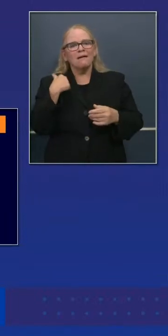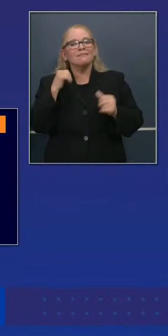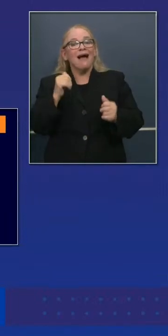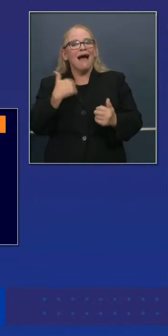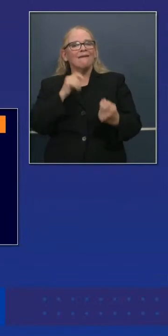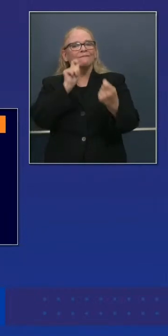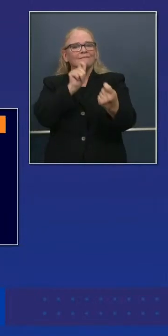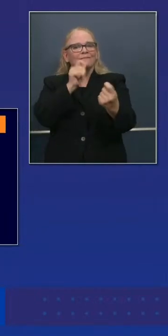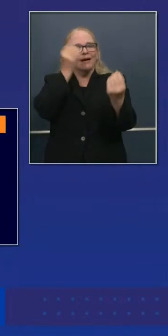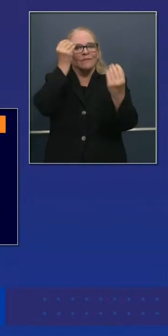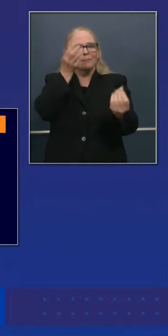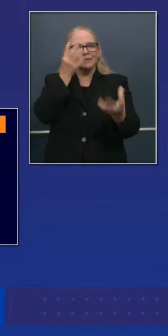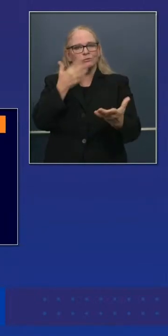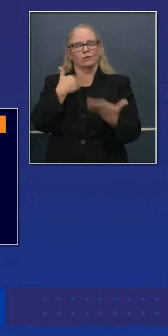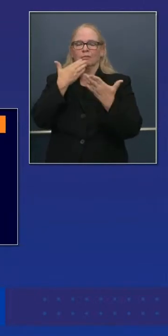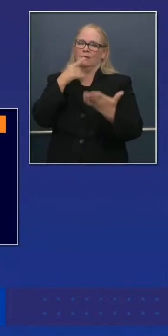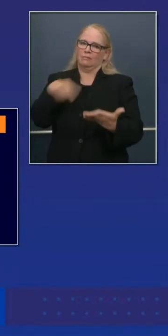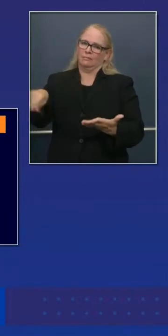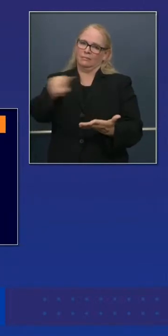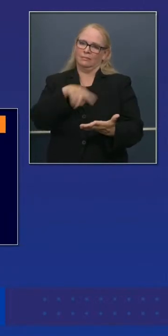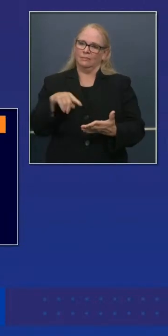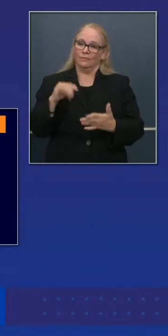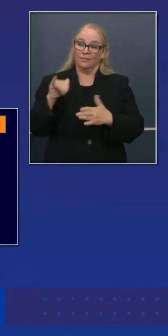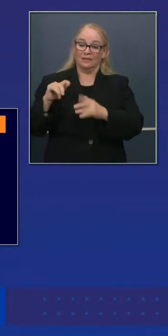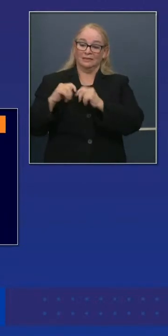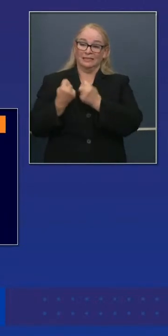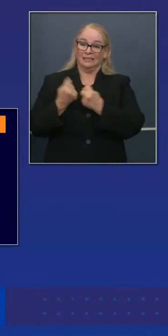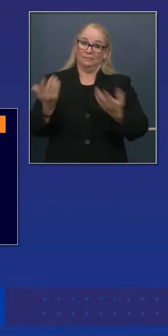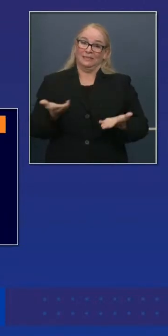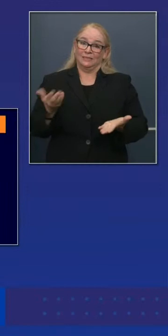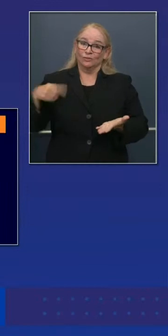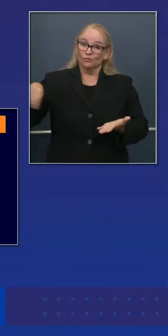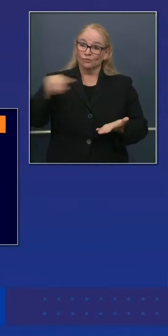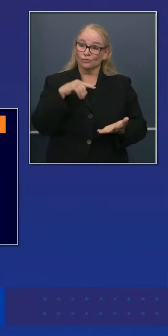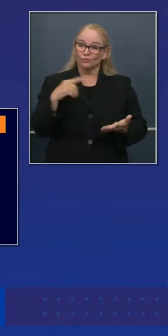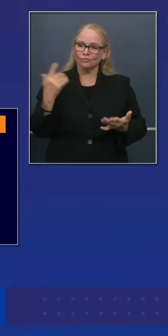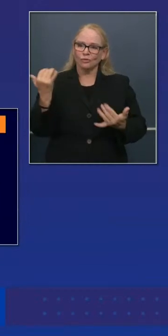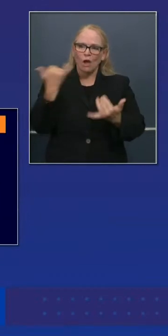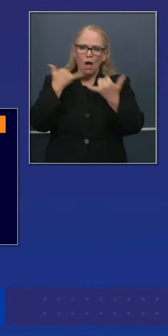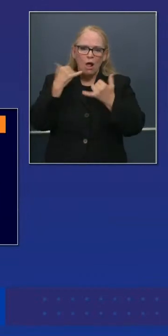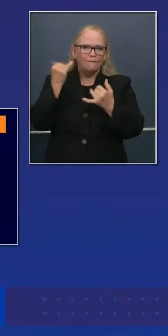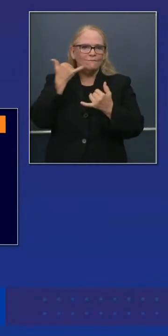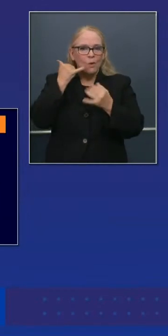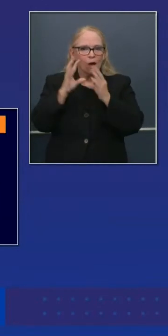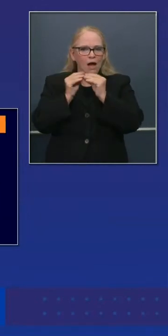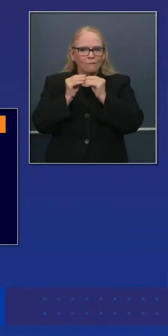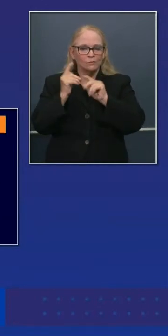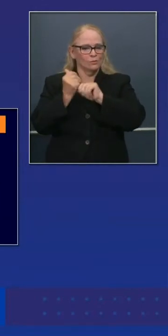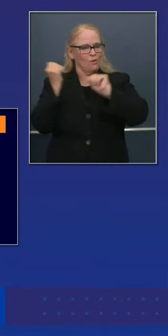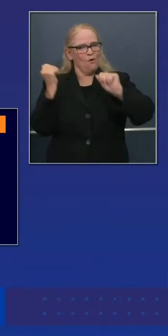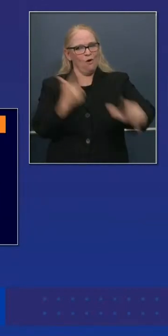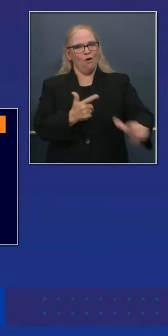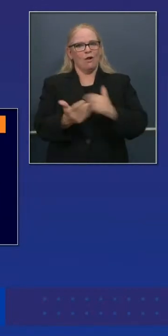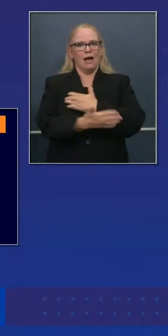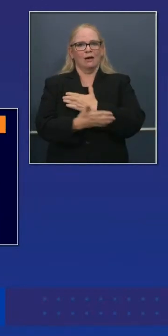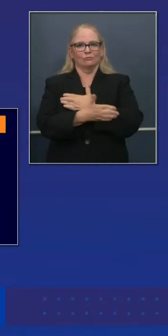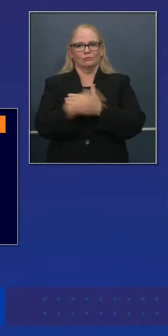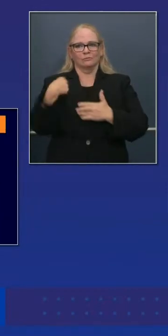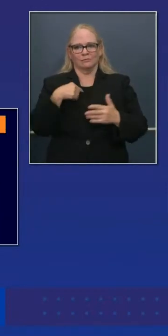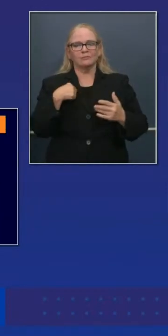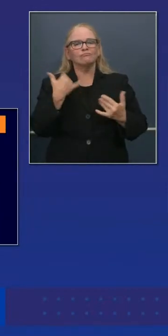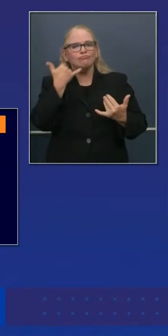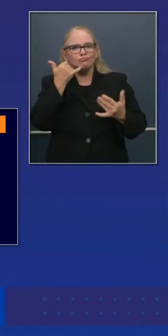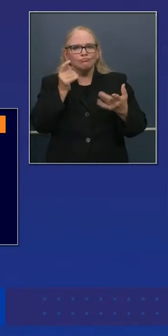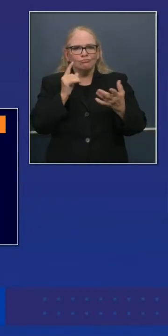at CDPH just concluded a call with the local health officers this morning discussing some of these data challenges. And although